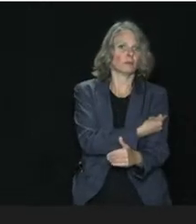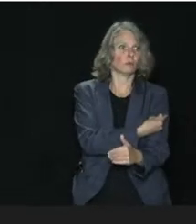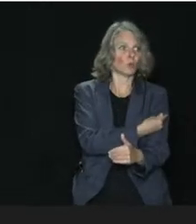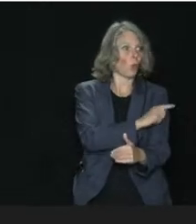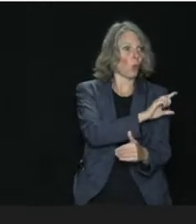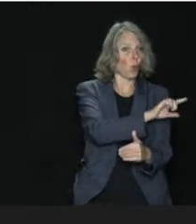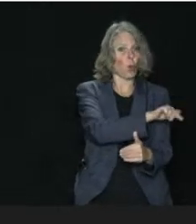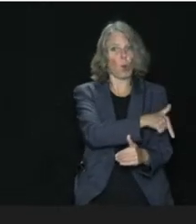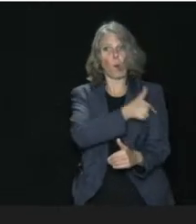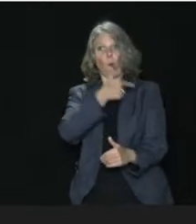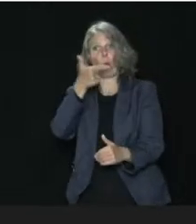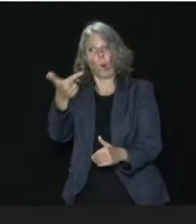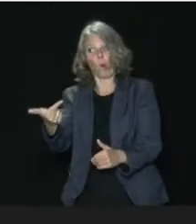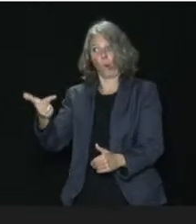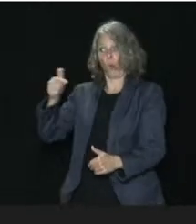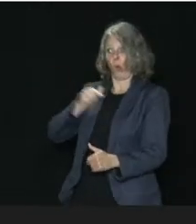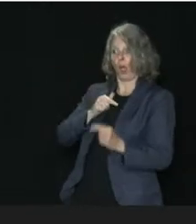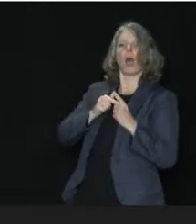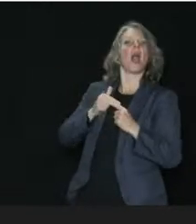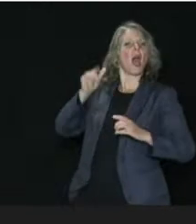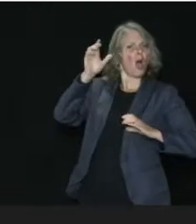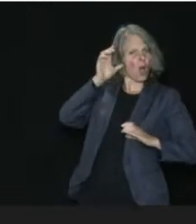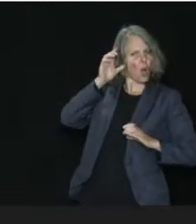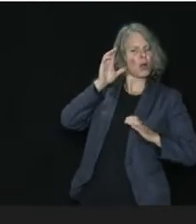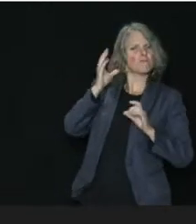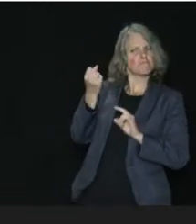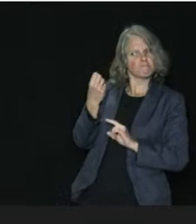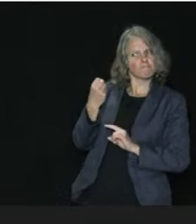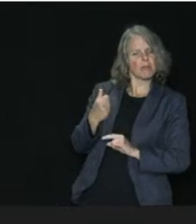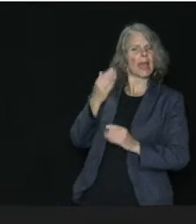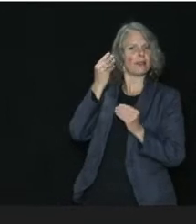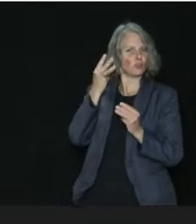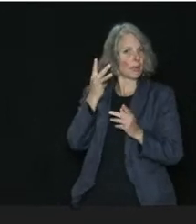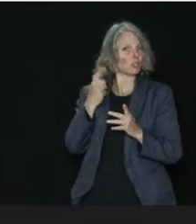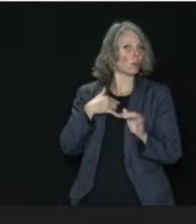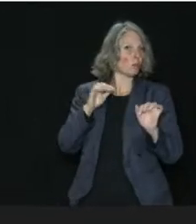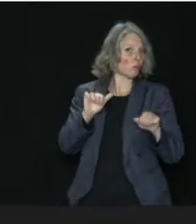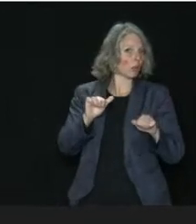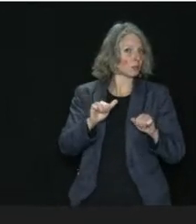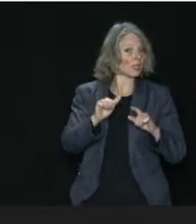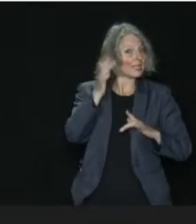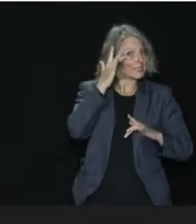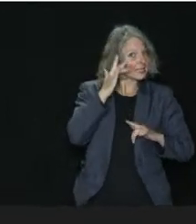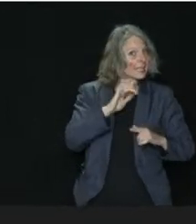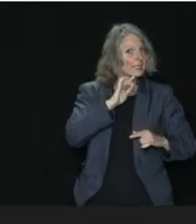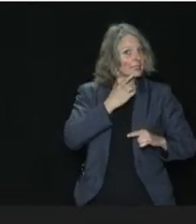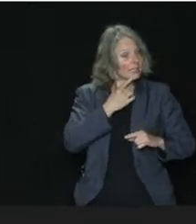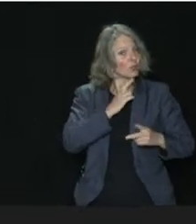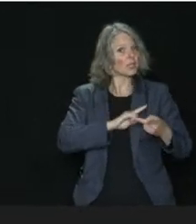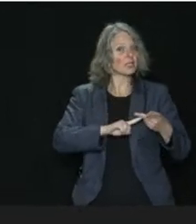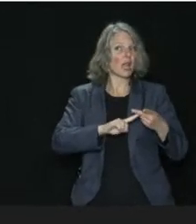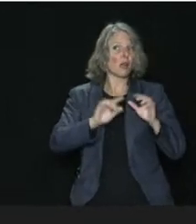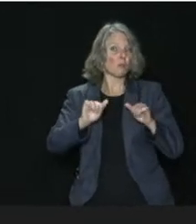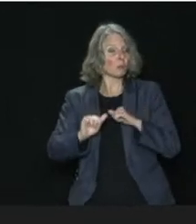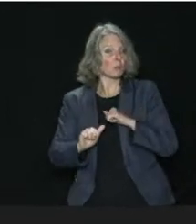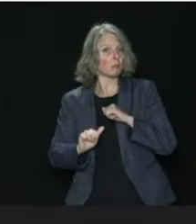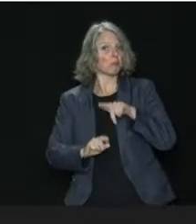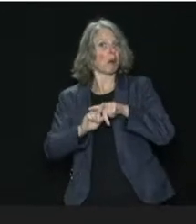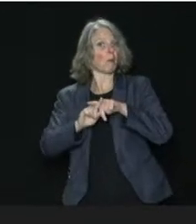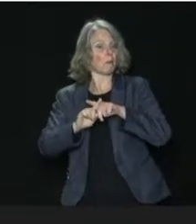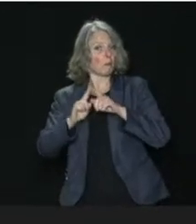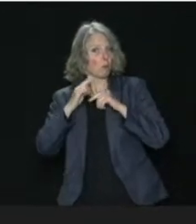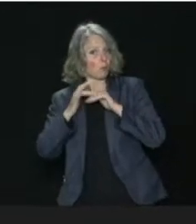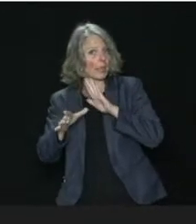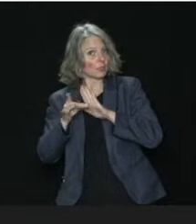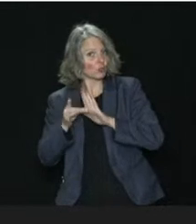of understanding about the vaccine, your risk of exposure, your risk of severe illness from COVID, and the